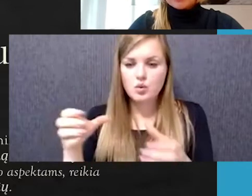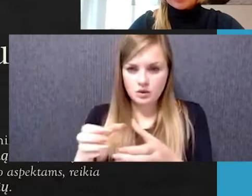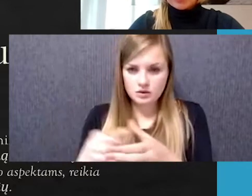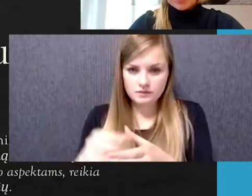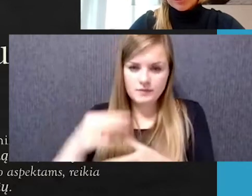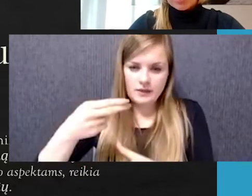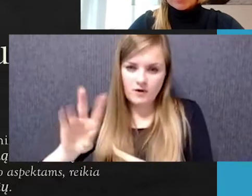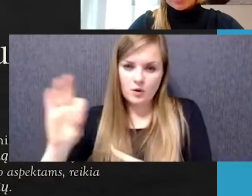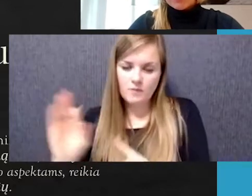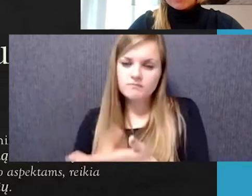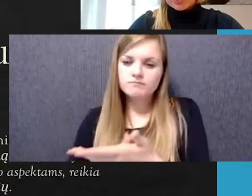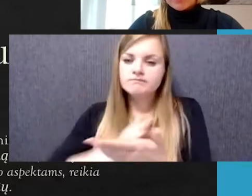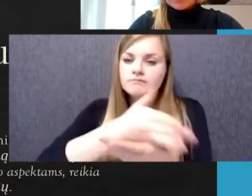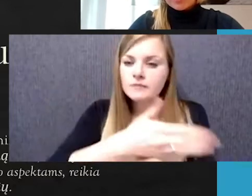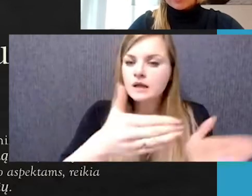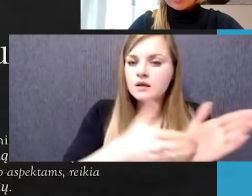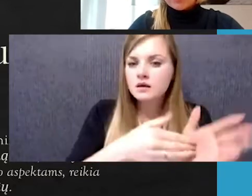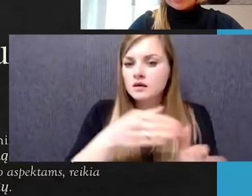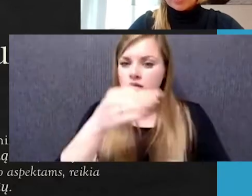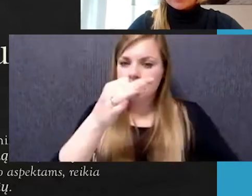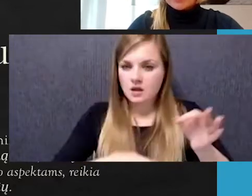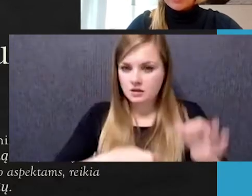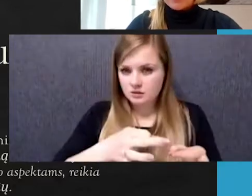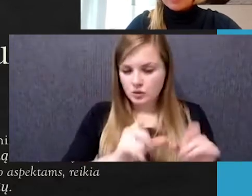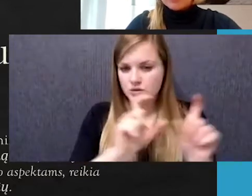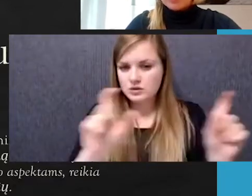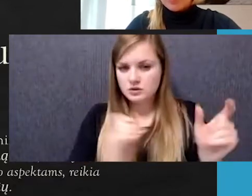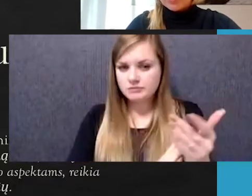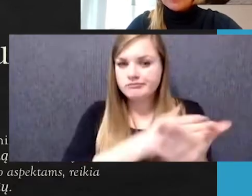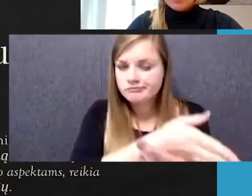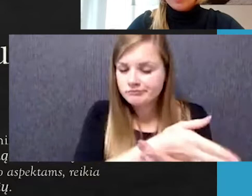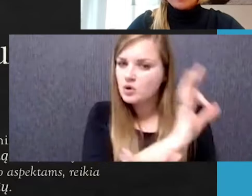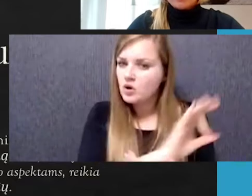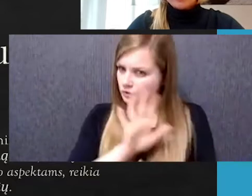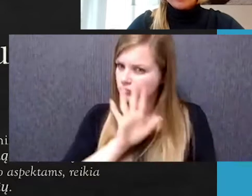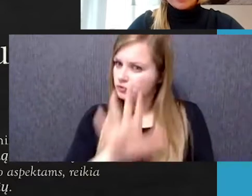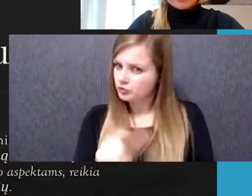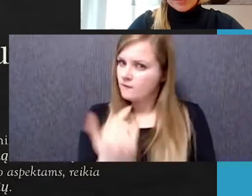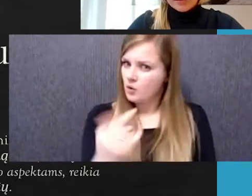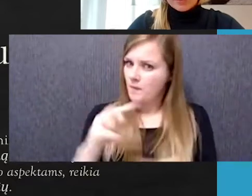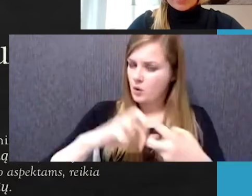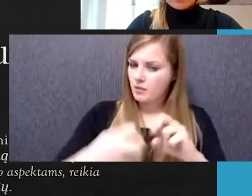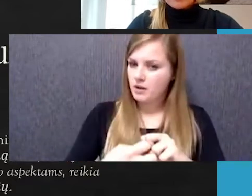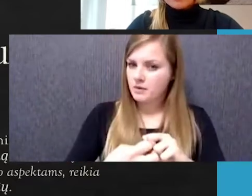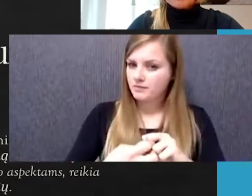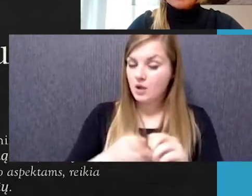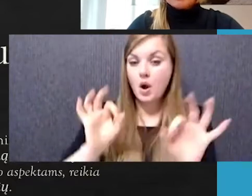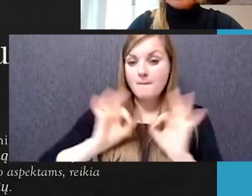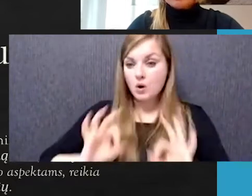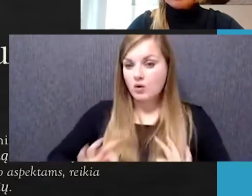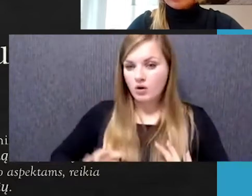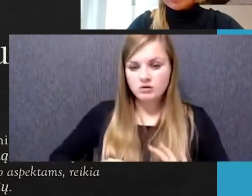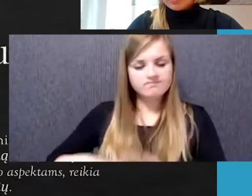Therefore, the non-NGO applied to court and asked to start the